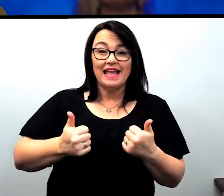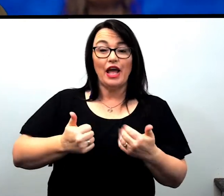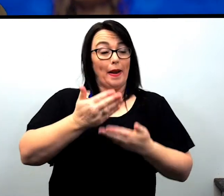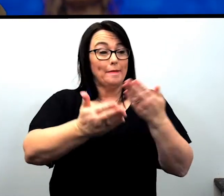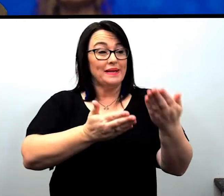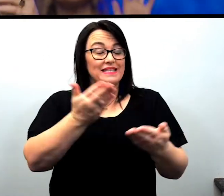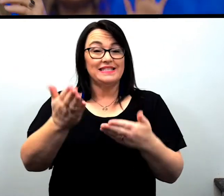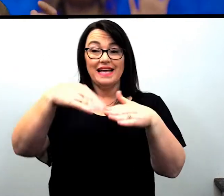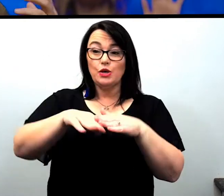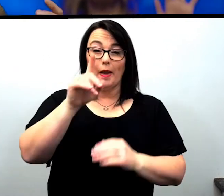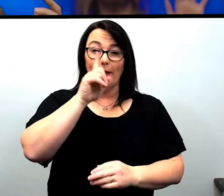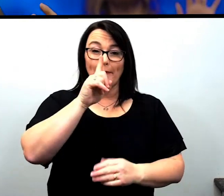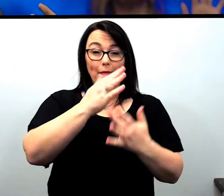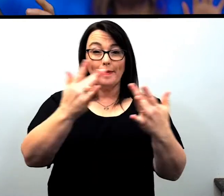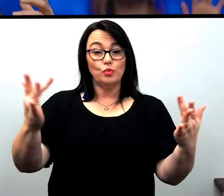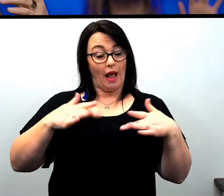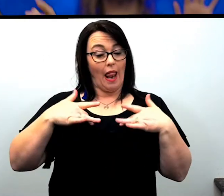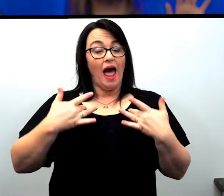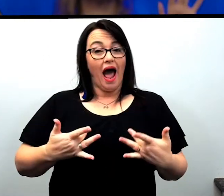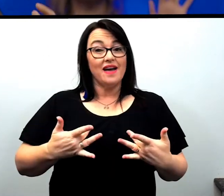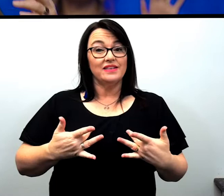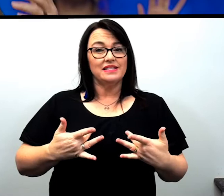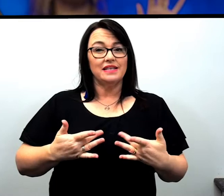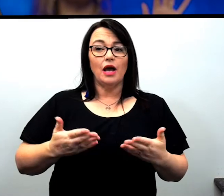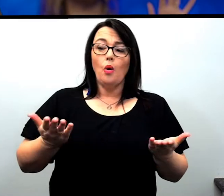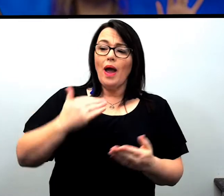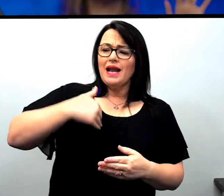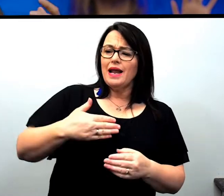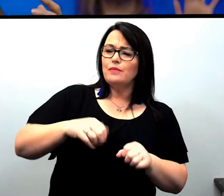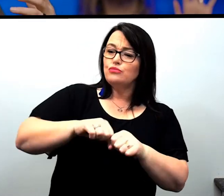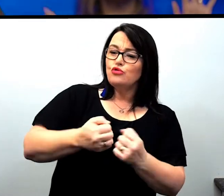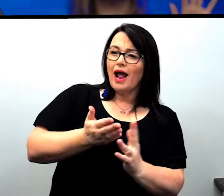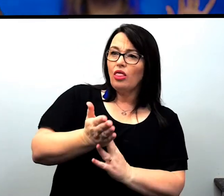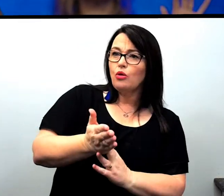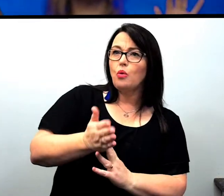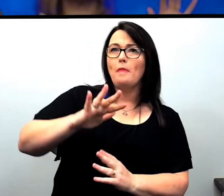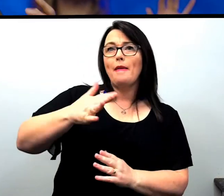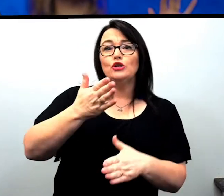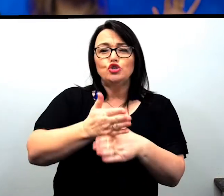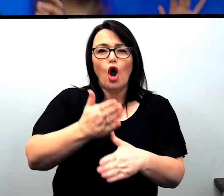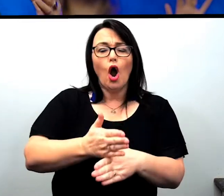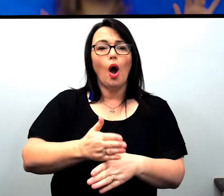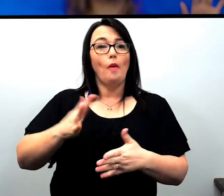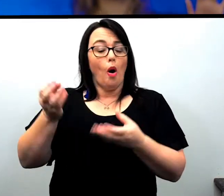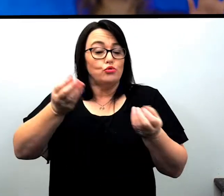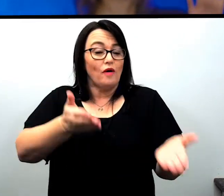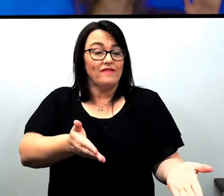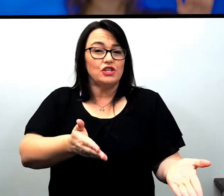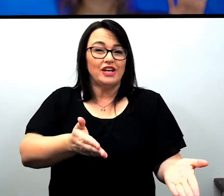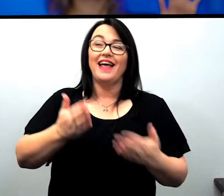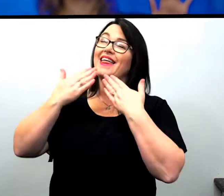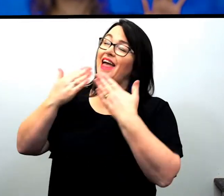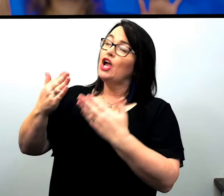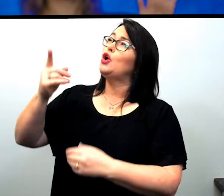people's lives. Lord, where people are needing, Lord, a breakthrough when it comes to jobs and provision. Lord, I thank you, you supply all